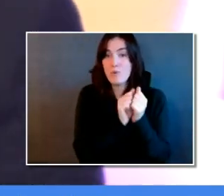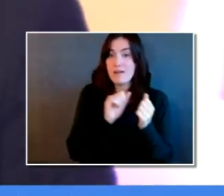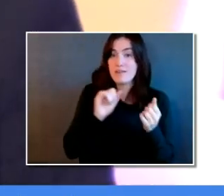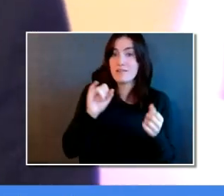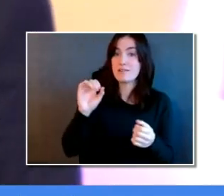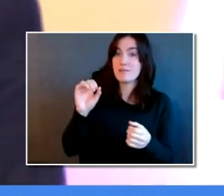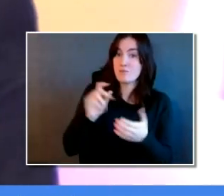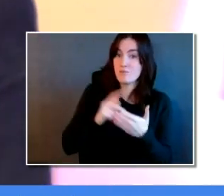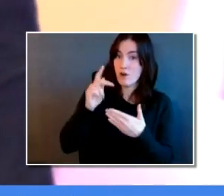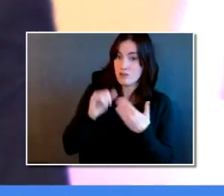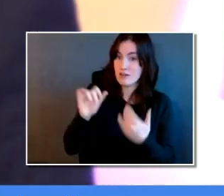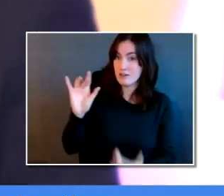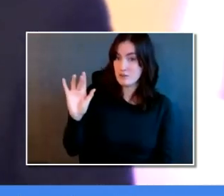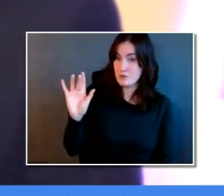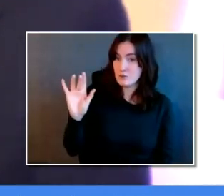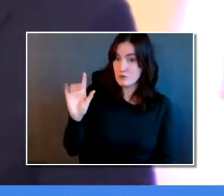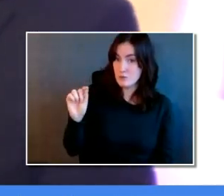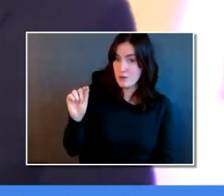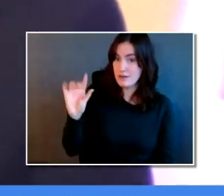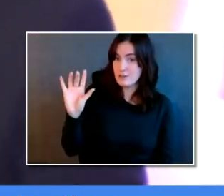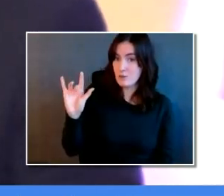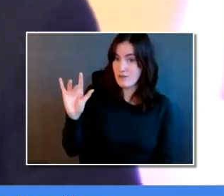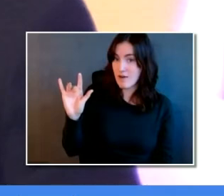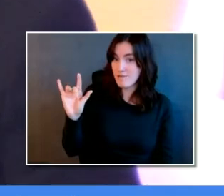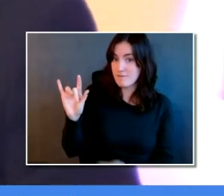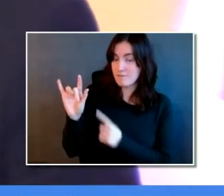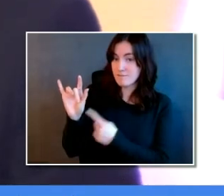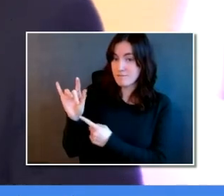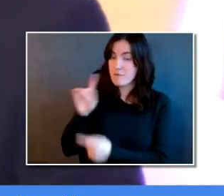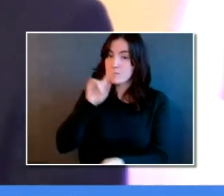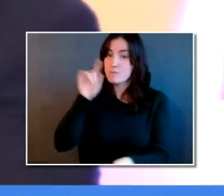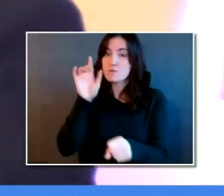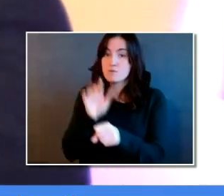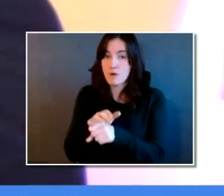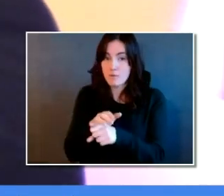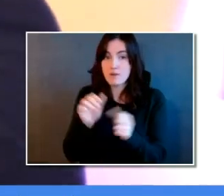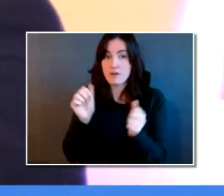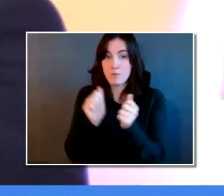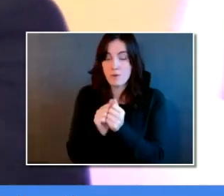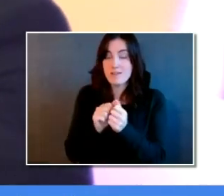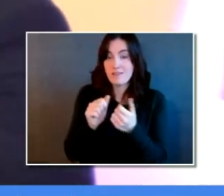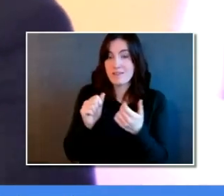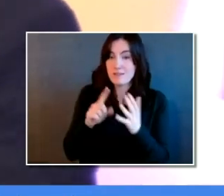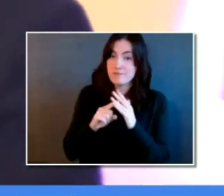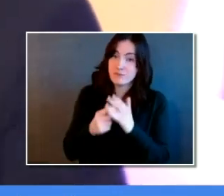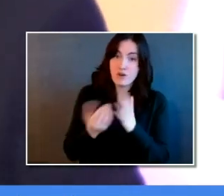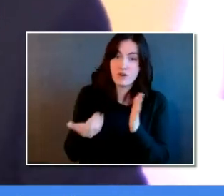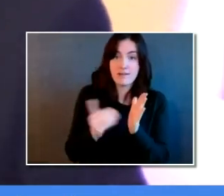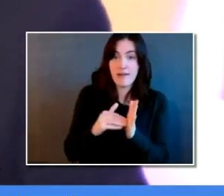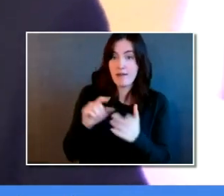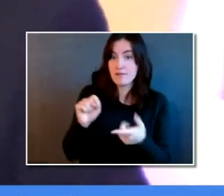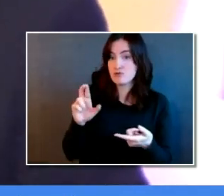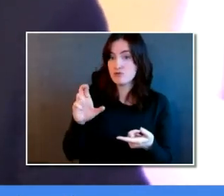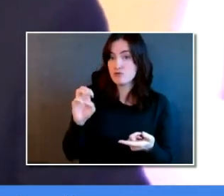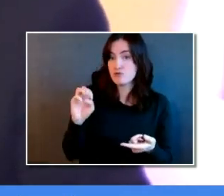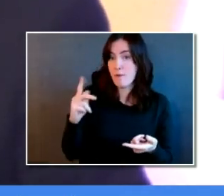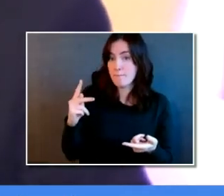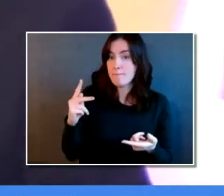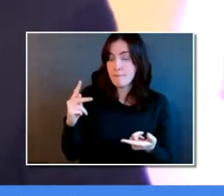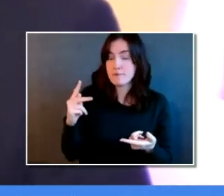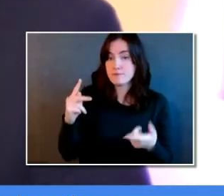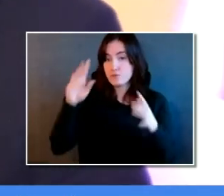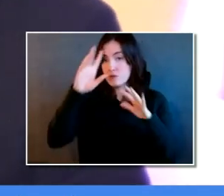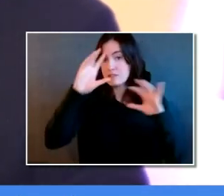promising upon the resumption of the Trump regime, promising to roll back the progress of the